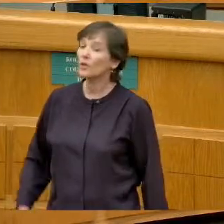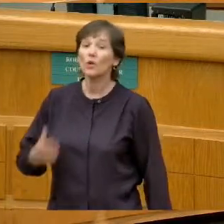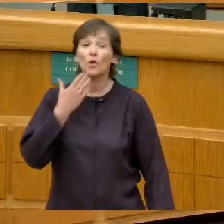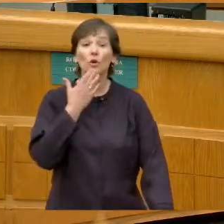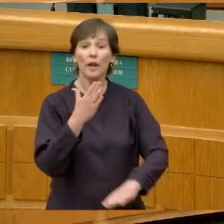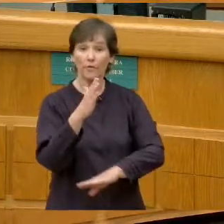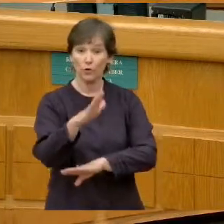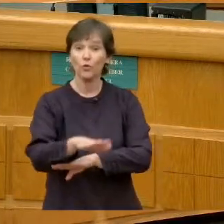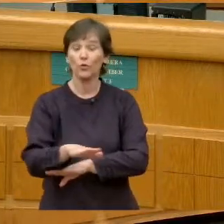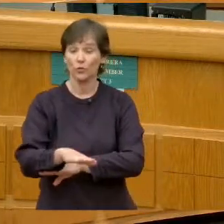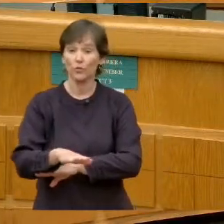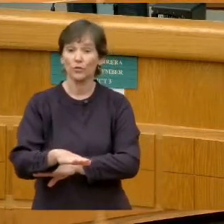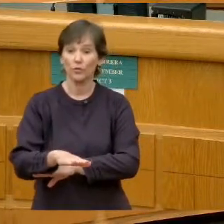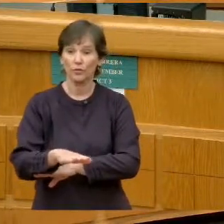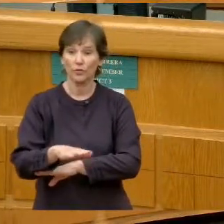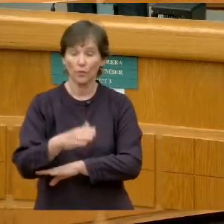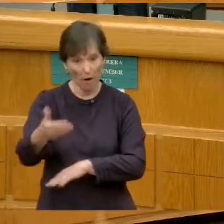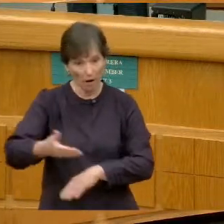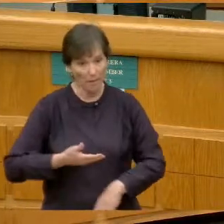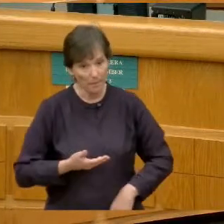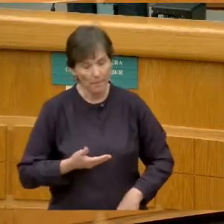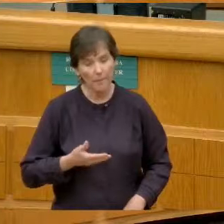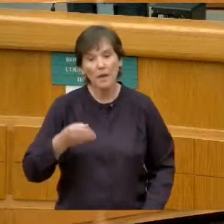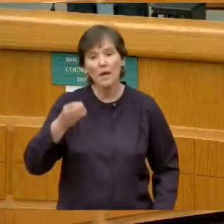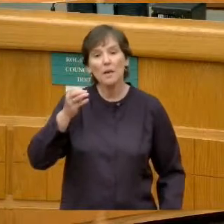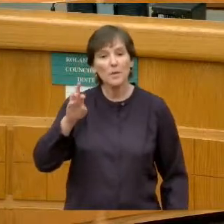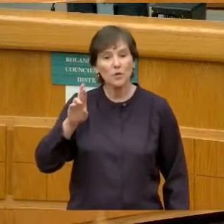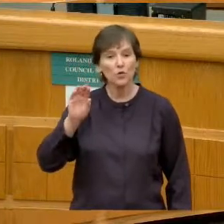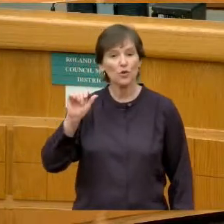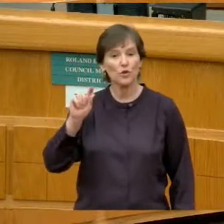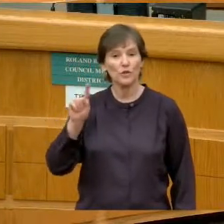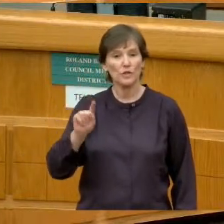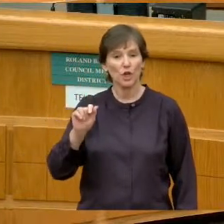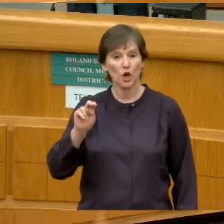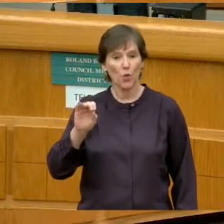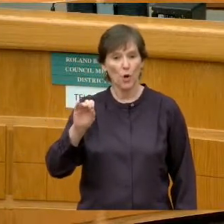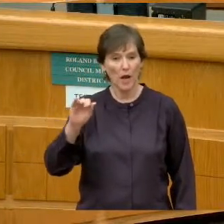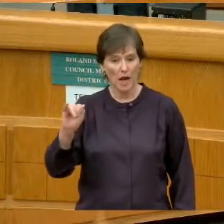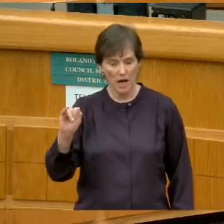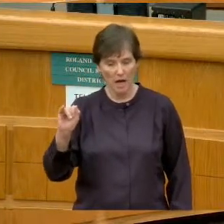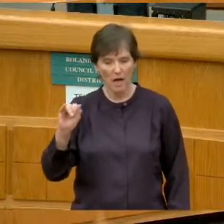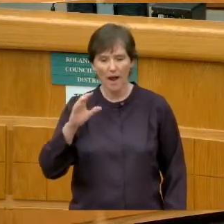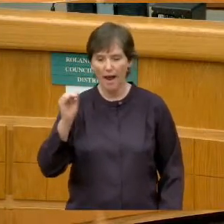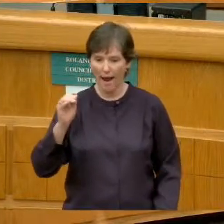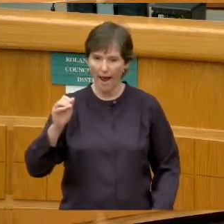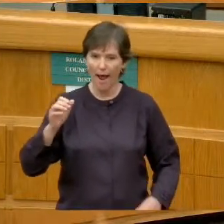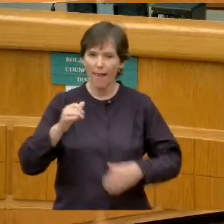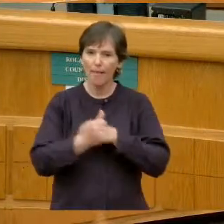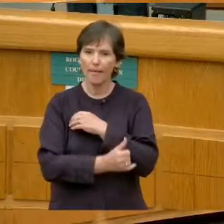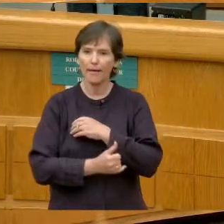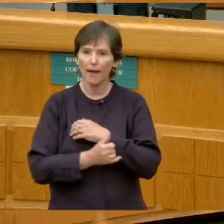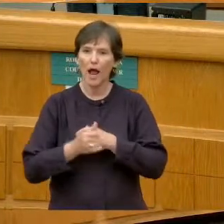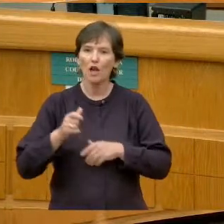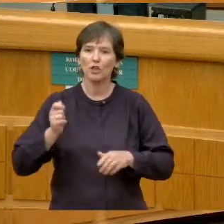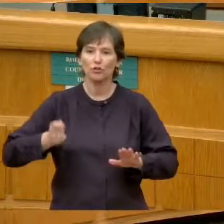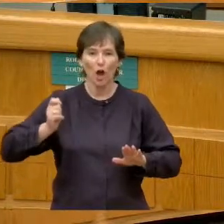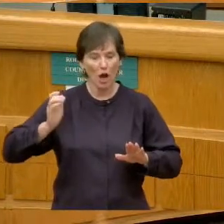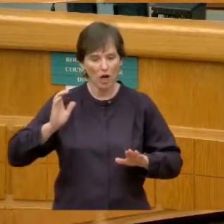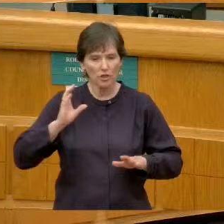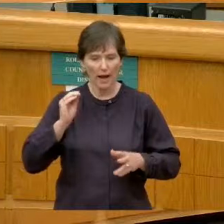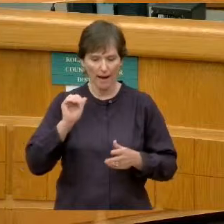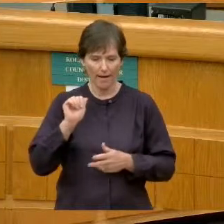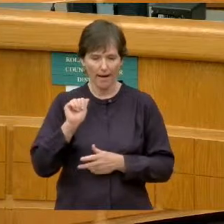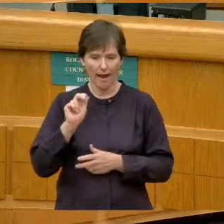Good afternoon. Mr. Zanoni and County Judge and Annette and others will be bringing you some more information, update